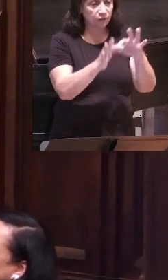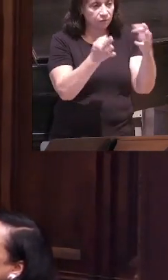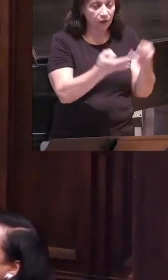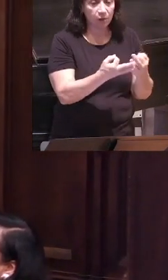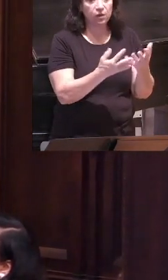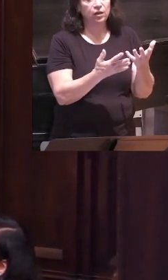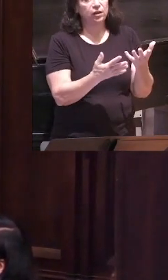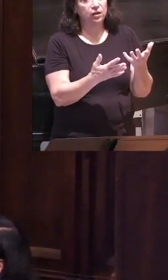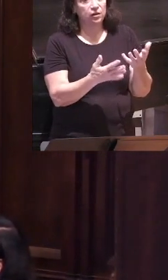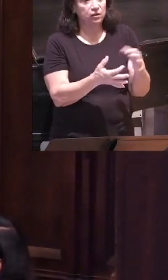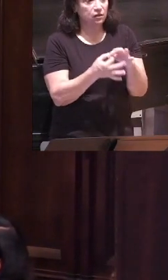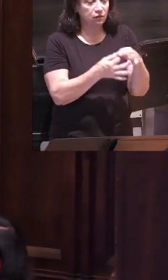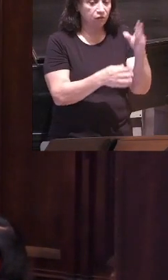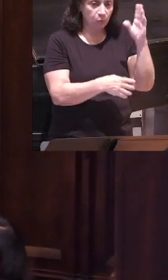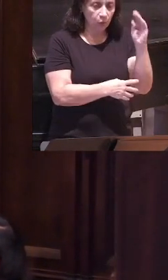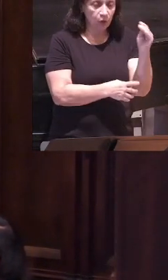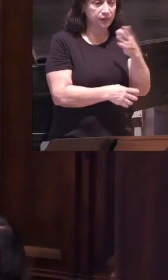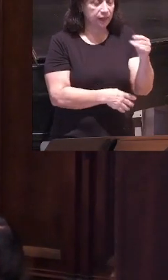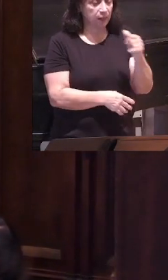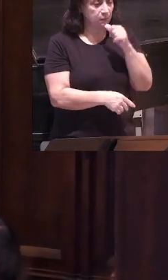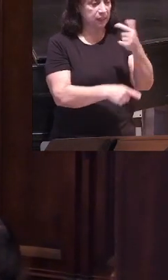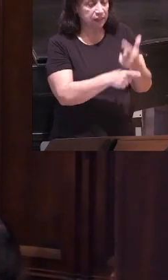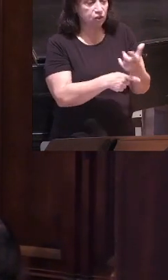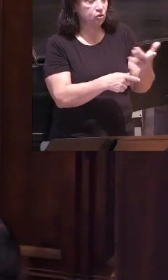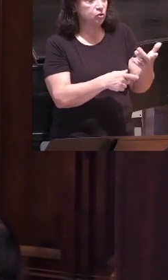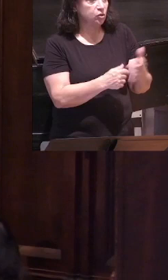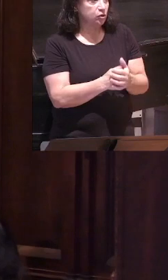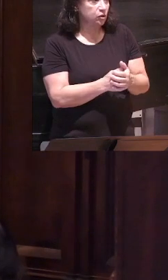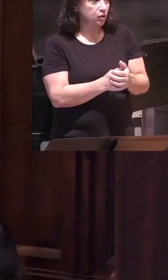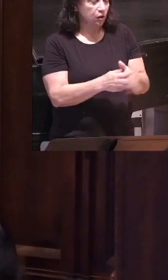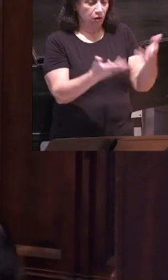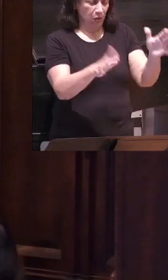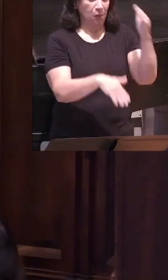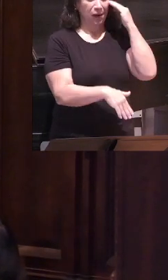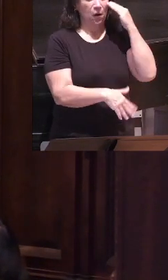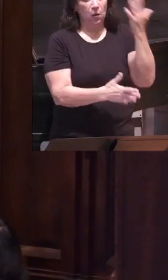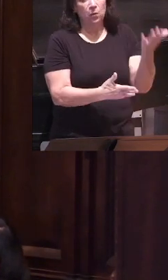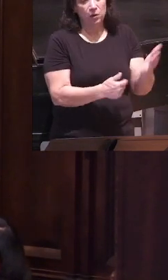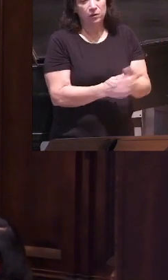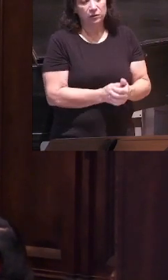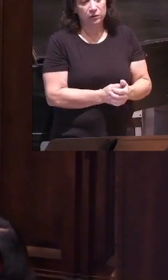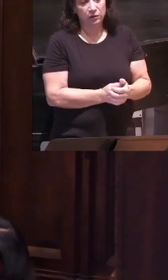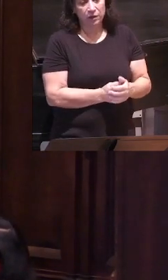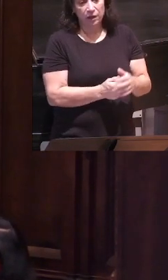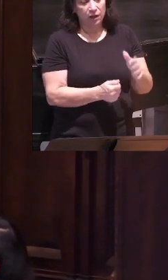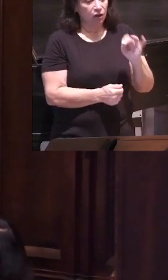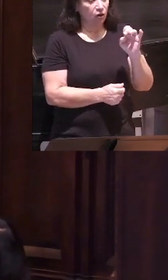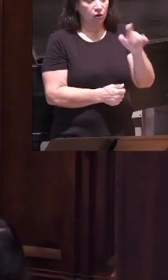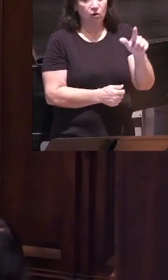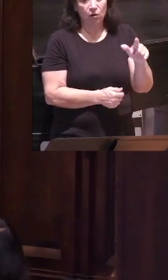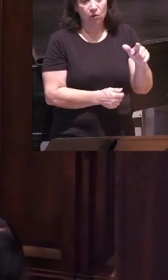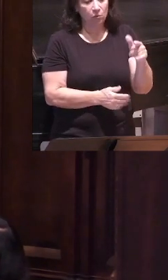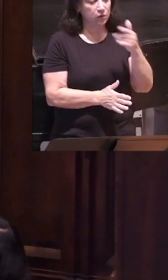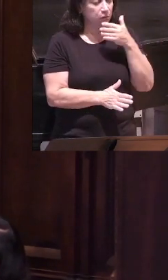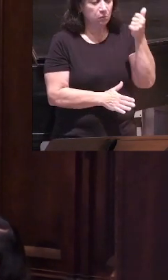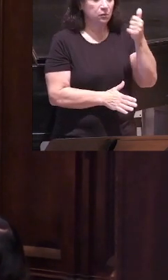boys, and my sisters already know Earl was a better